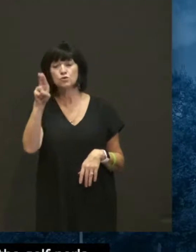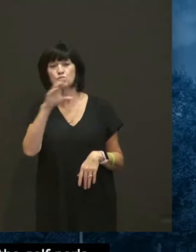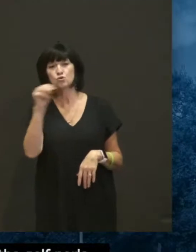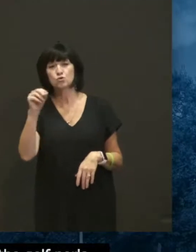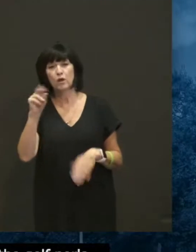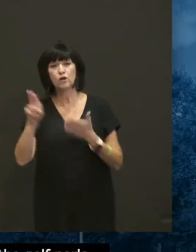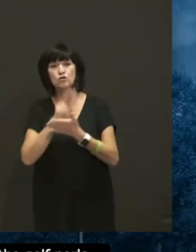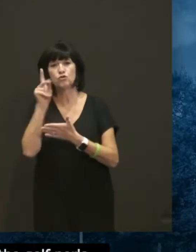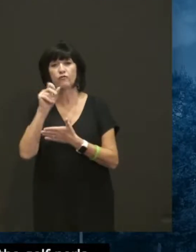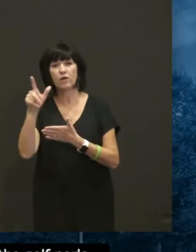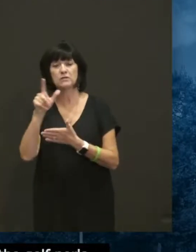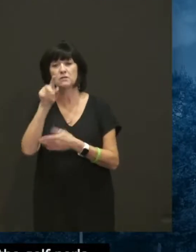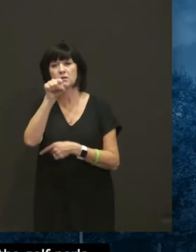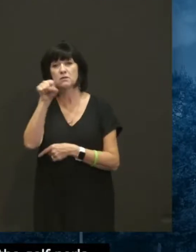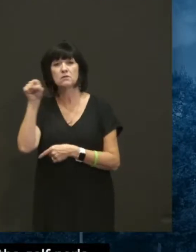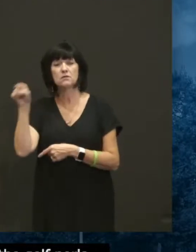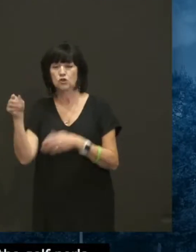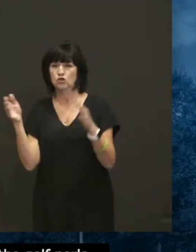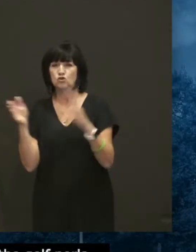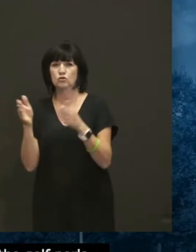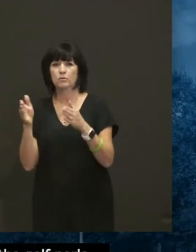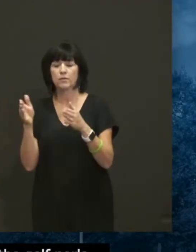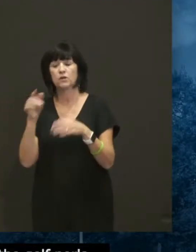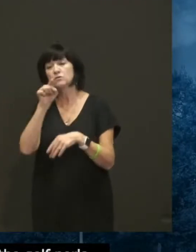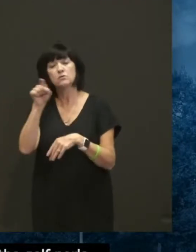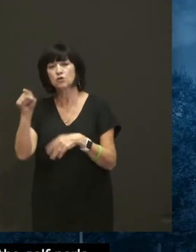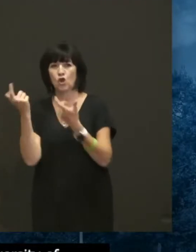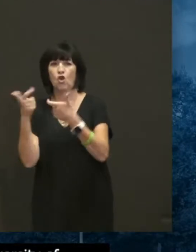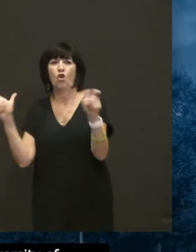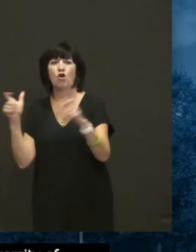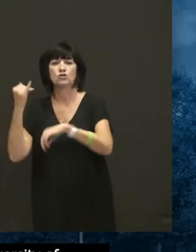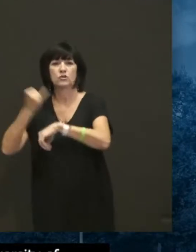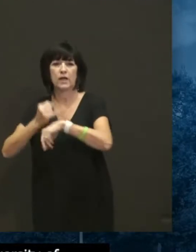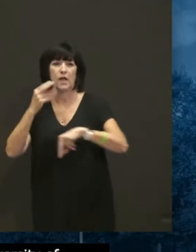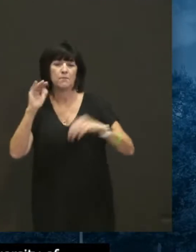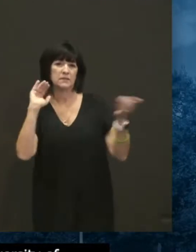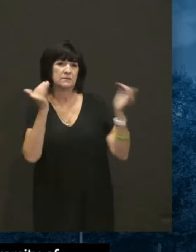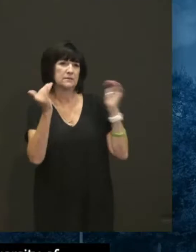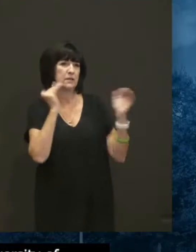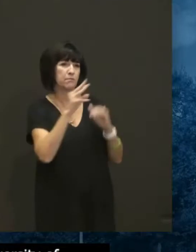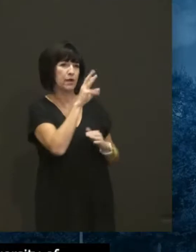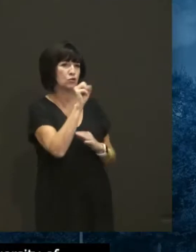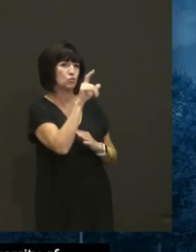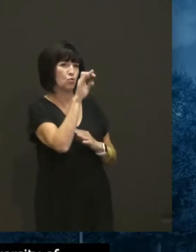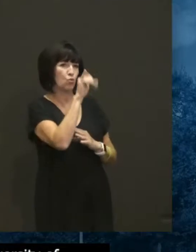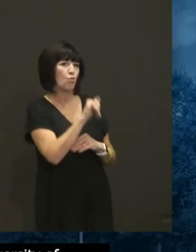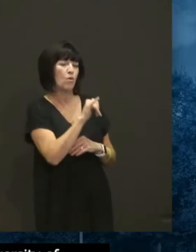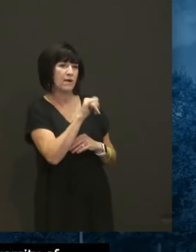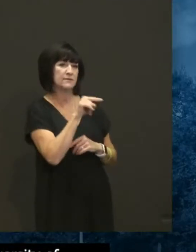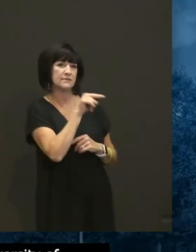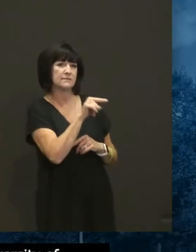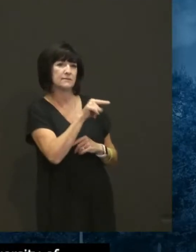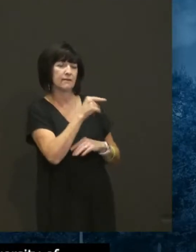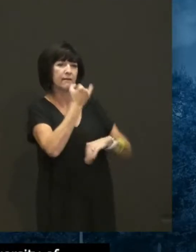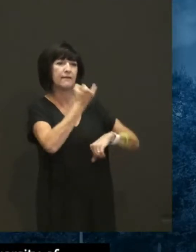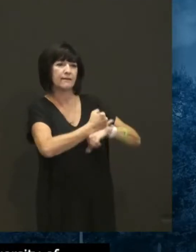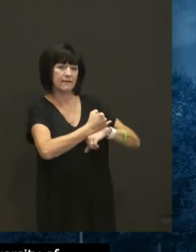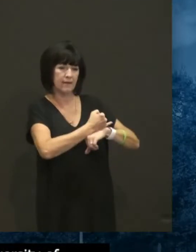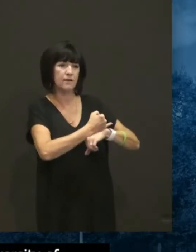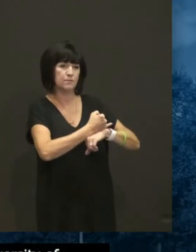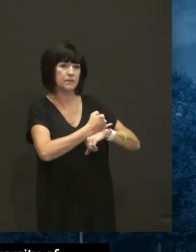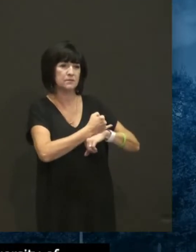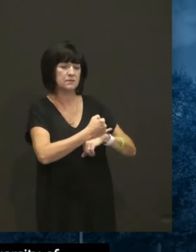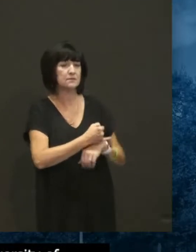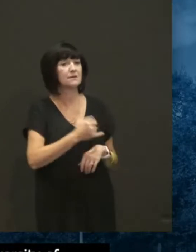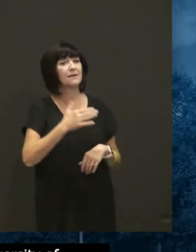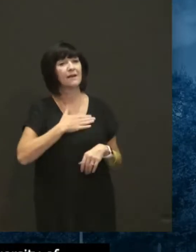which I think made it a little bit more easy for them to get over to some of the community sites. We've had community sites at the